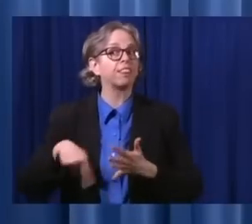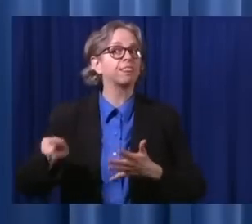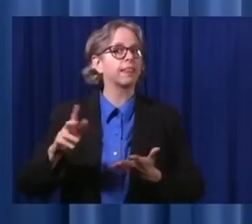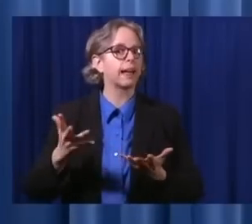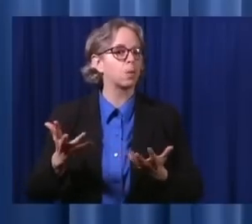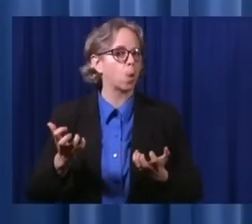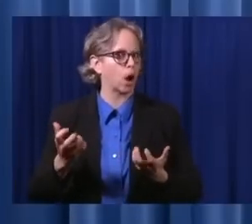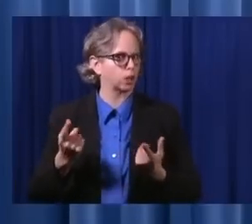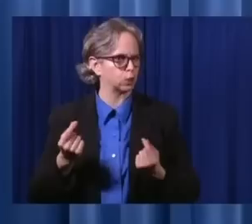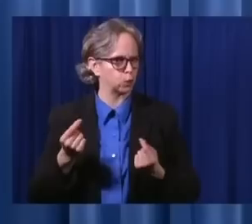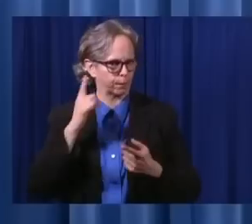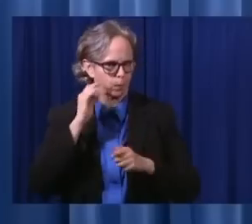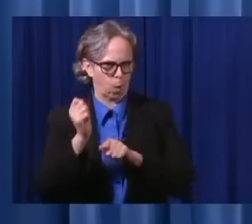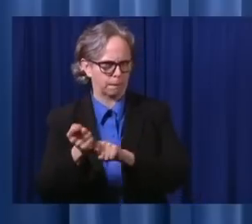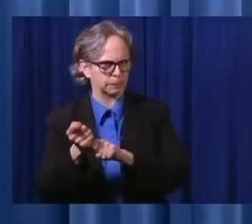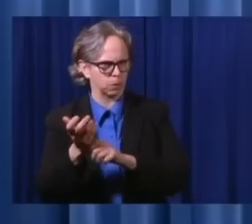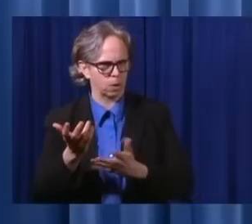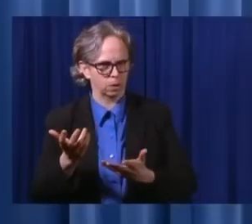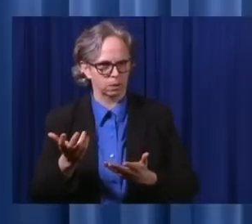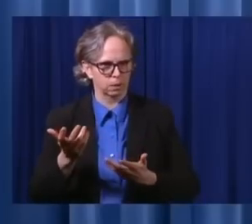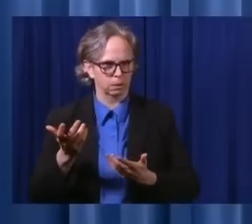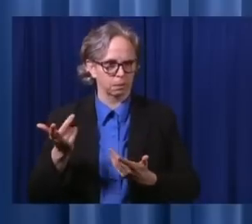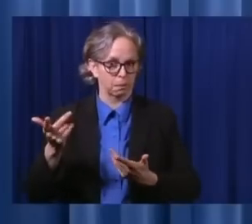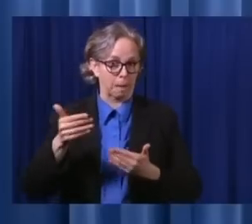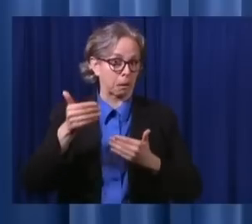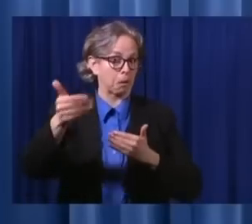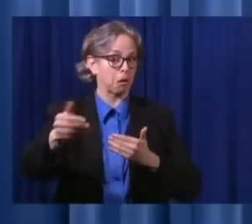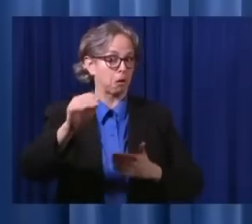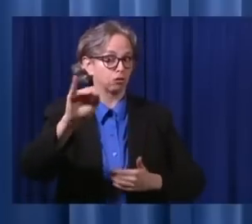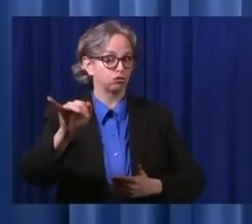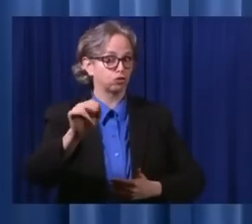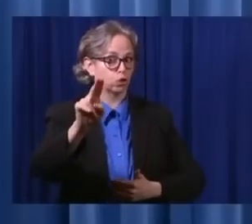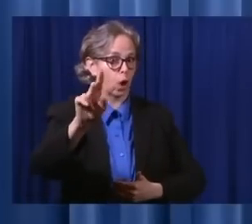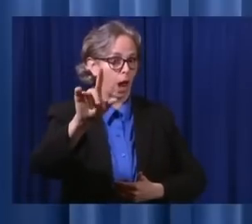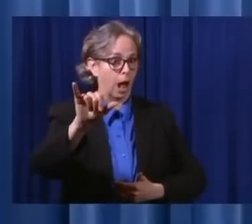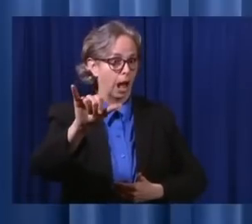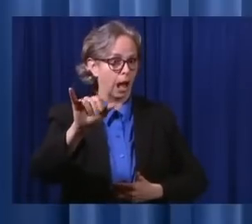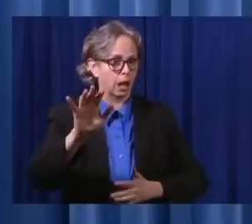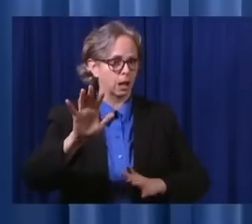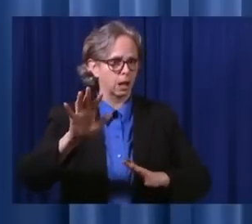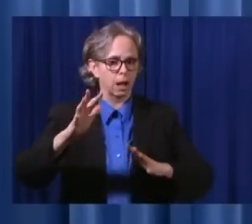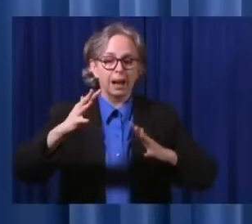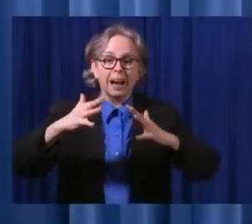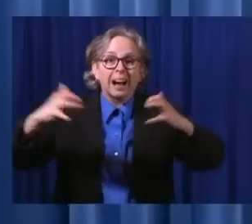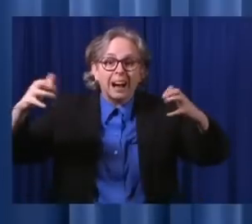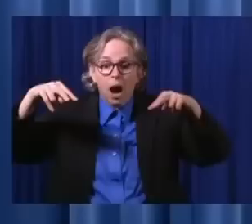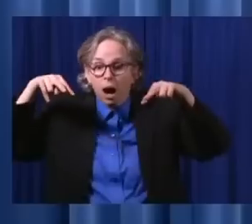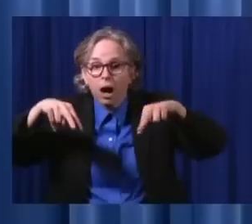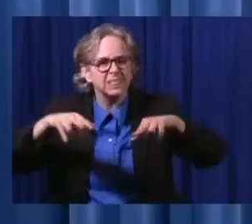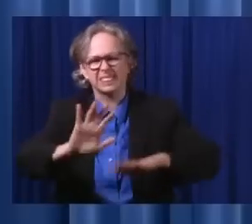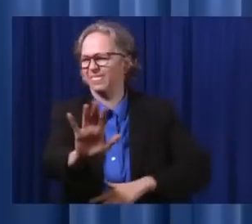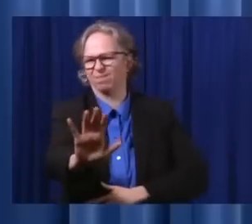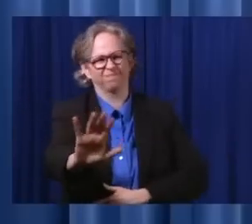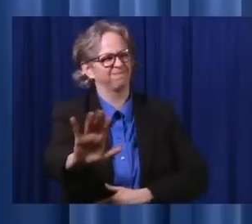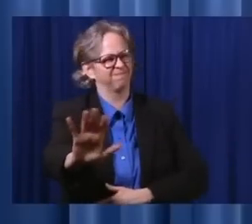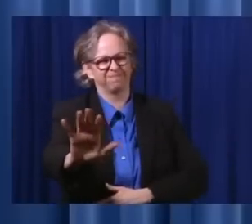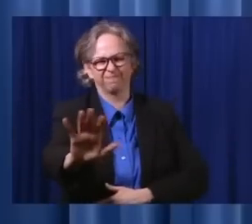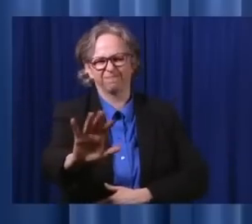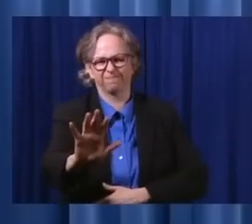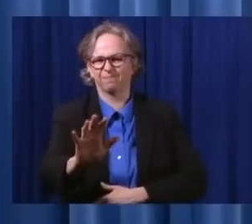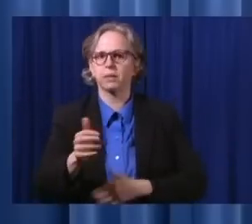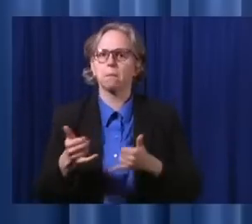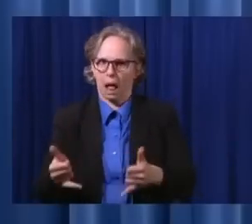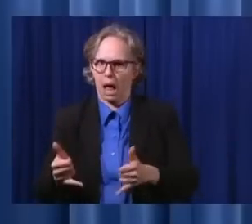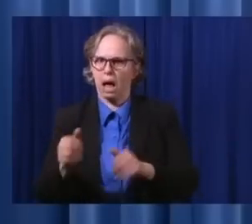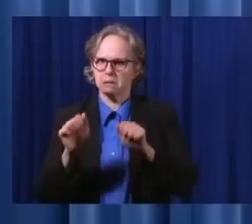as baseball in July without fans. And of course, as you know, that matter is, last